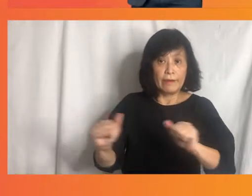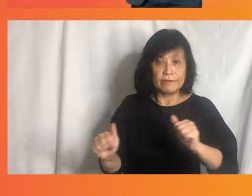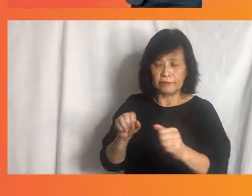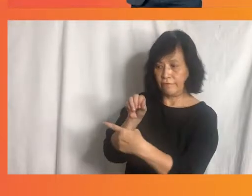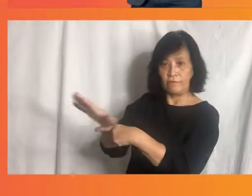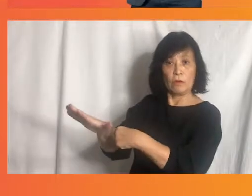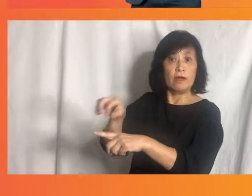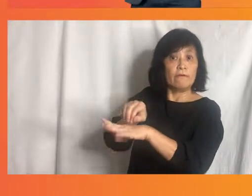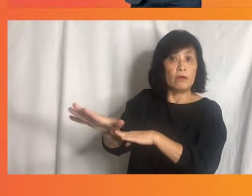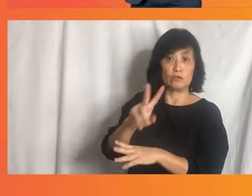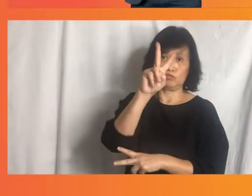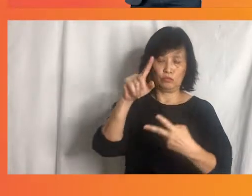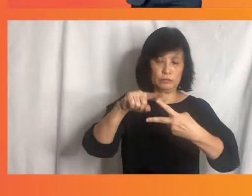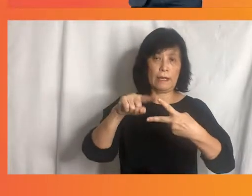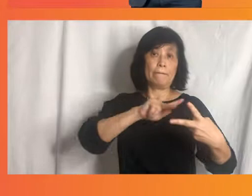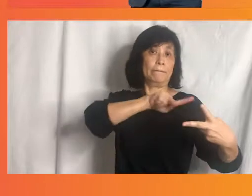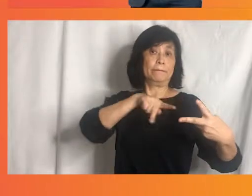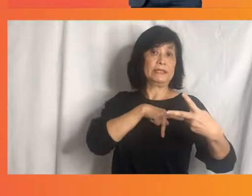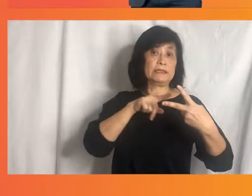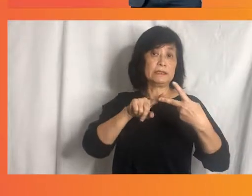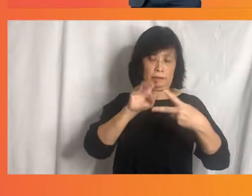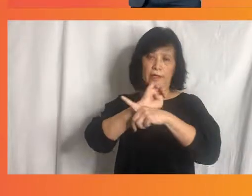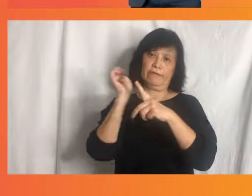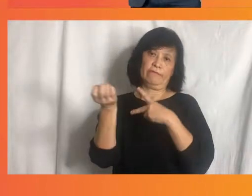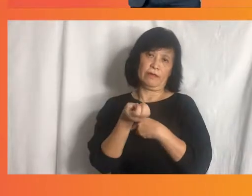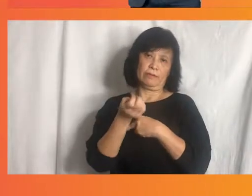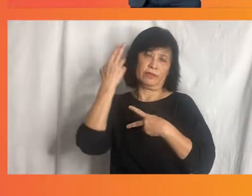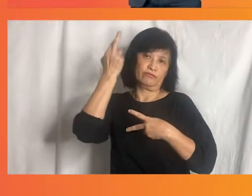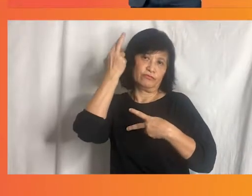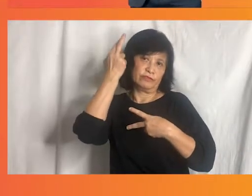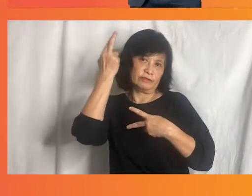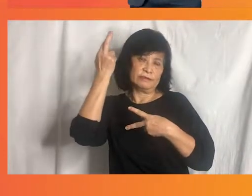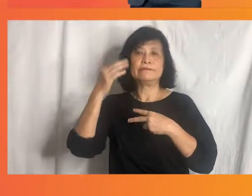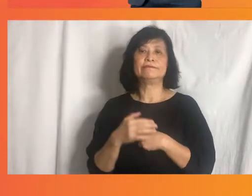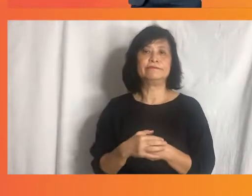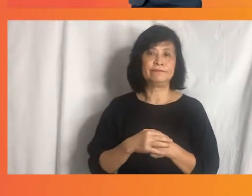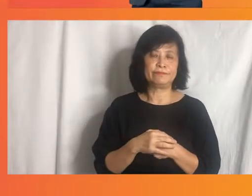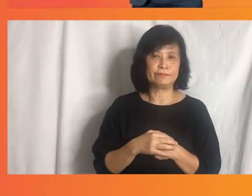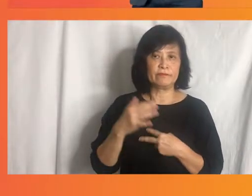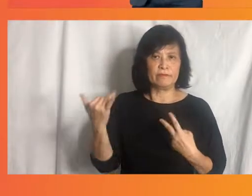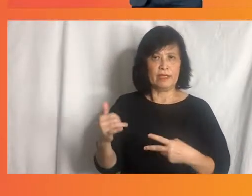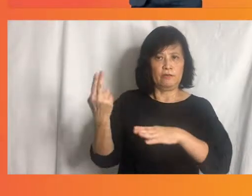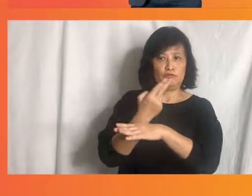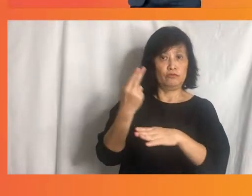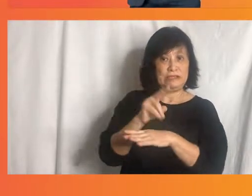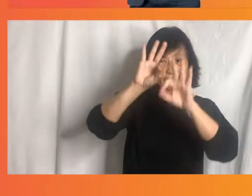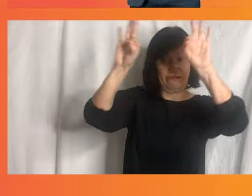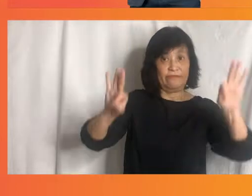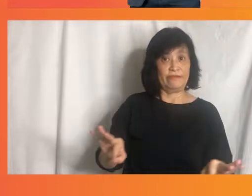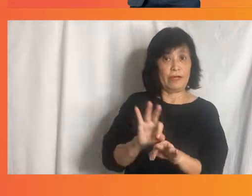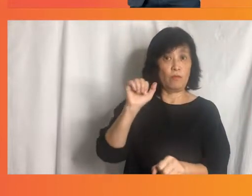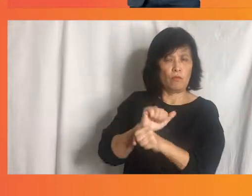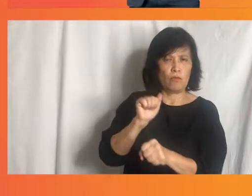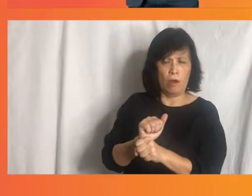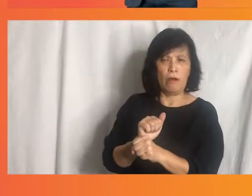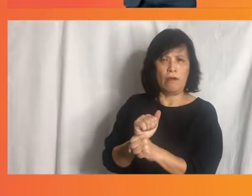two factors, including personal factors and environmental factors. Now, I will use this framework to help us understand